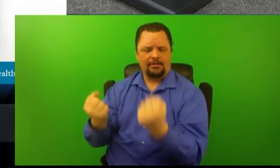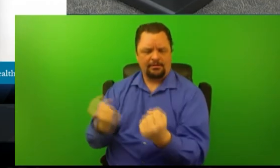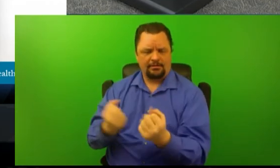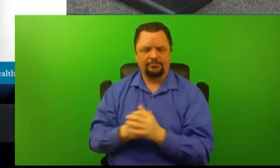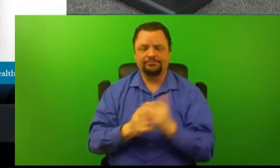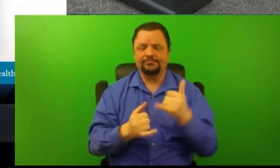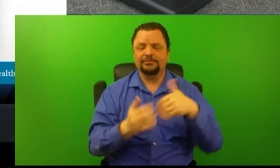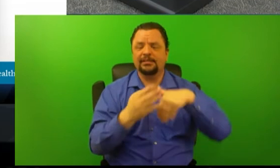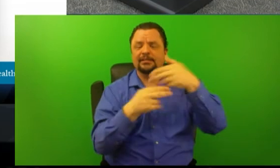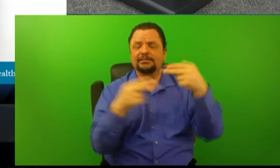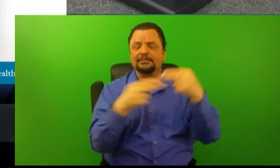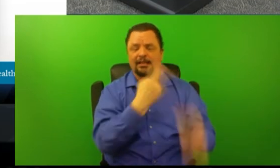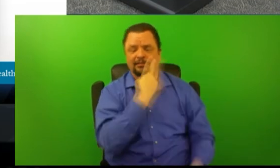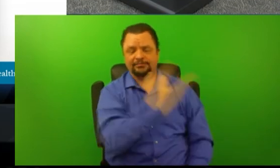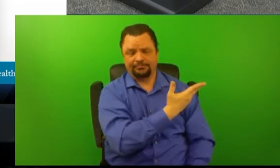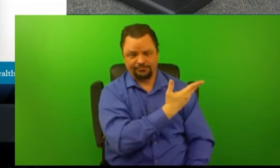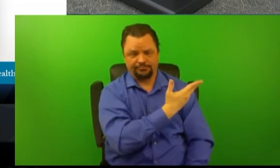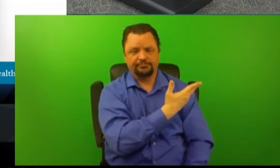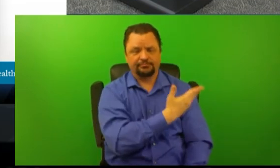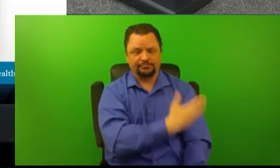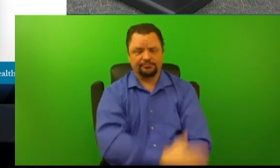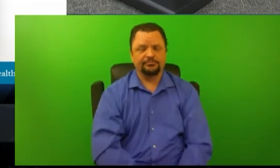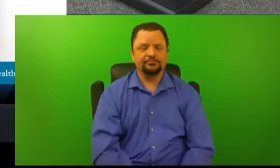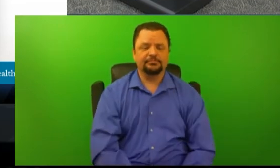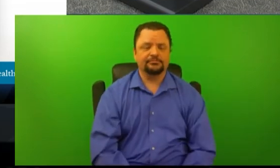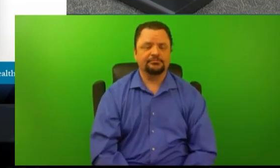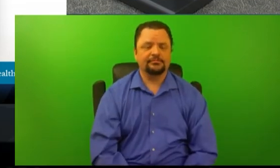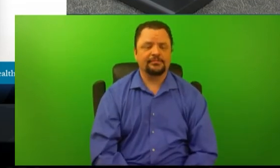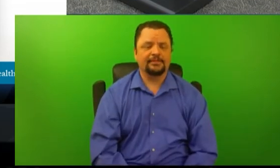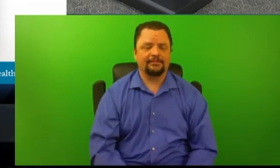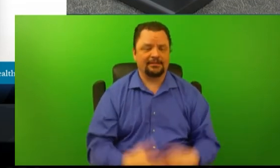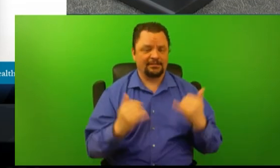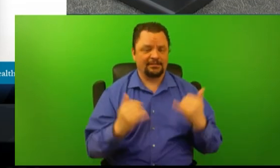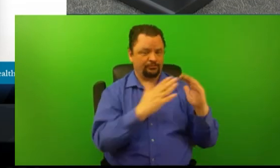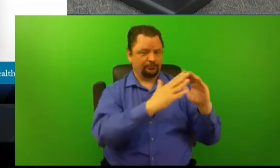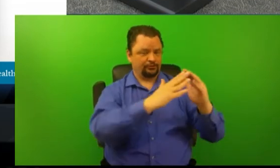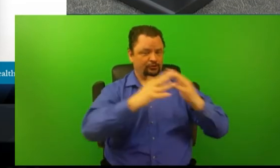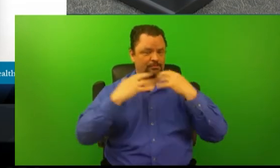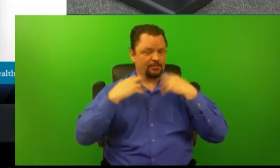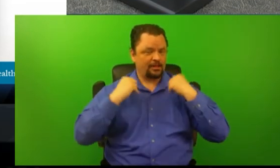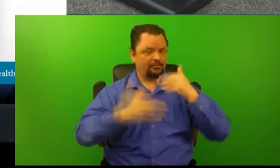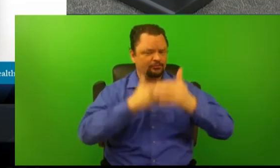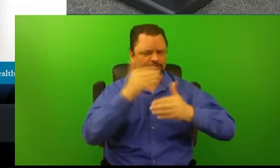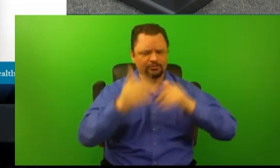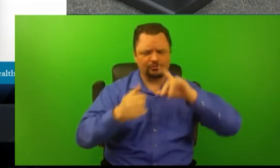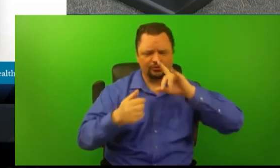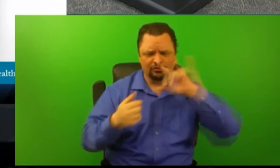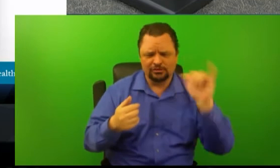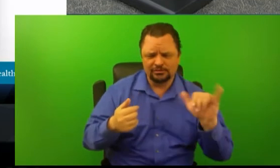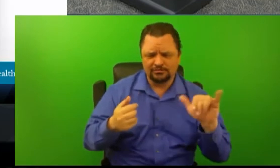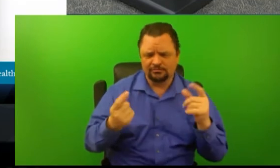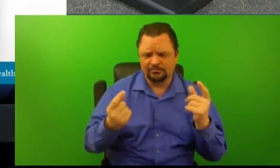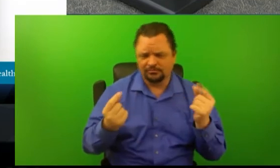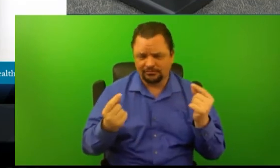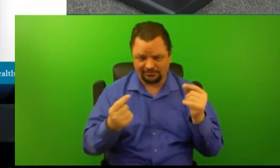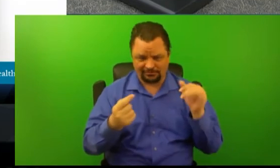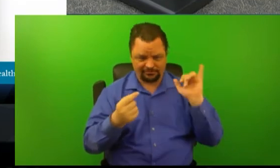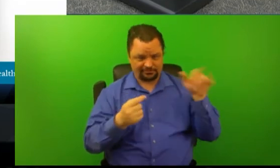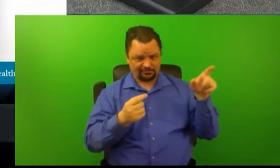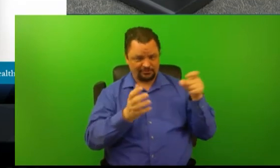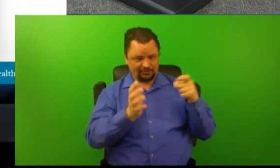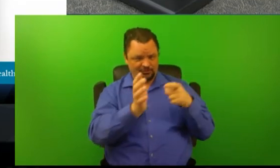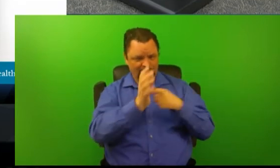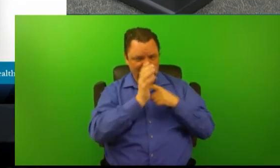So a little bit about the community health assessment process. This is something that's required every 5 years by the Colorado Public Health Act